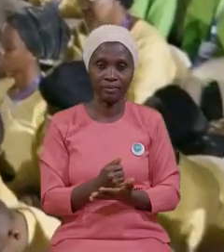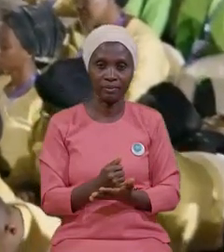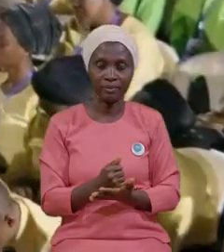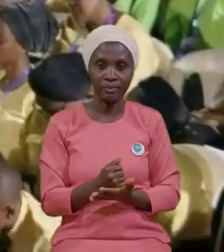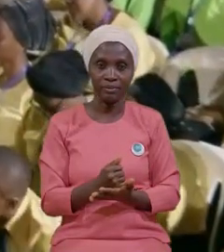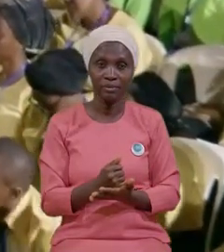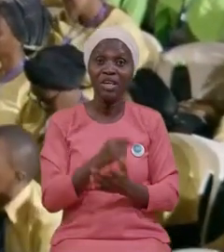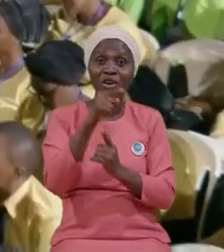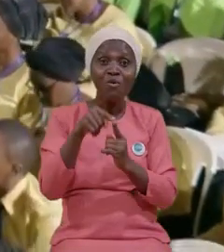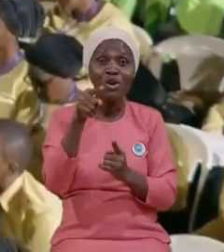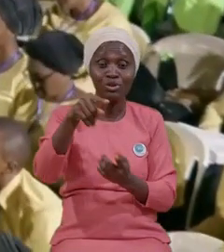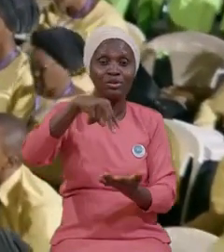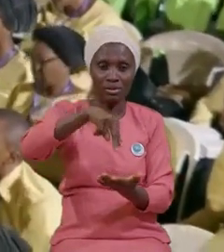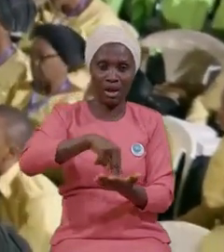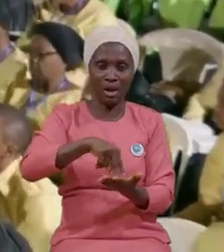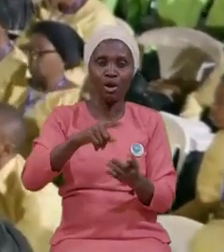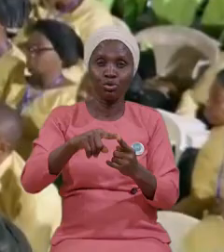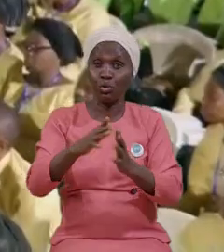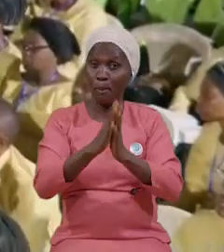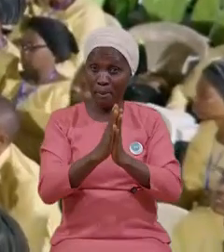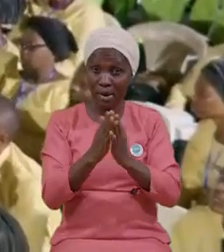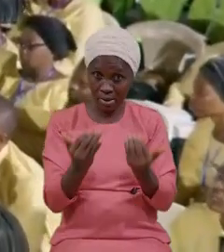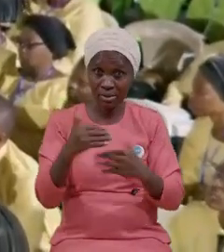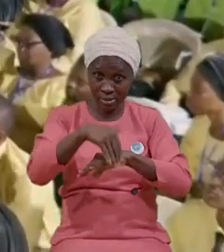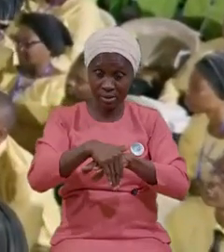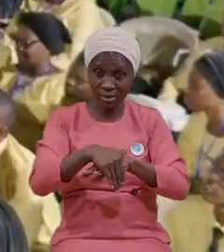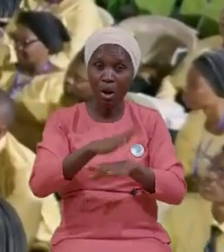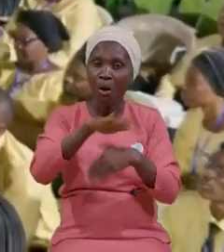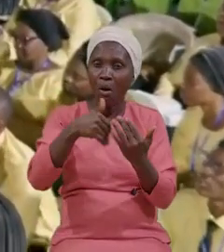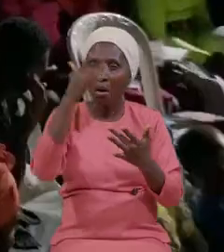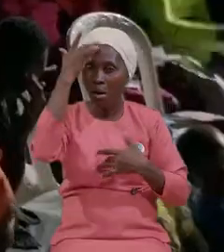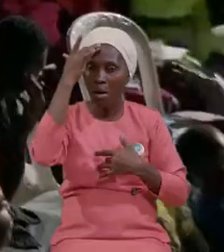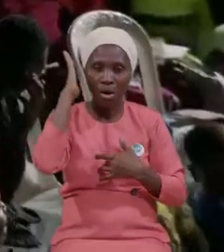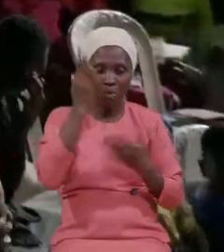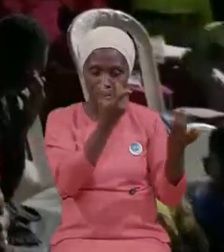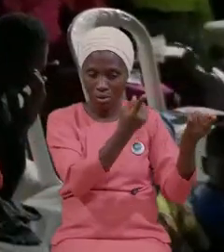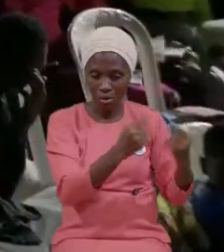When you stand to pray tonight, all sicknesses will come under your feet.